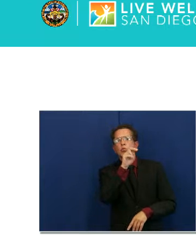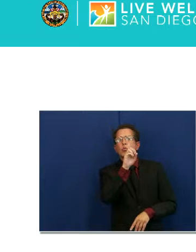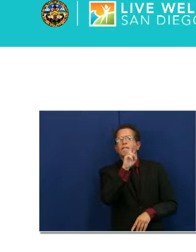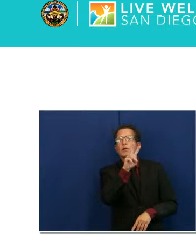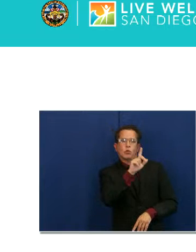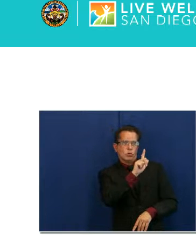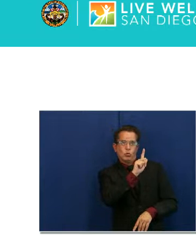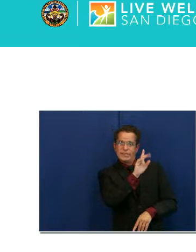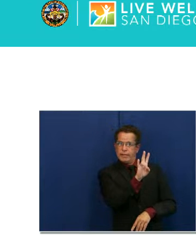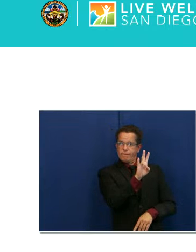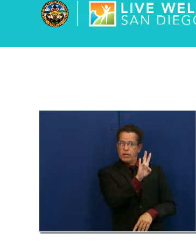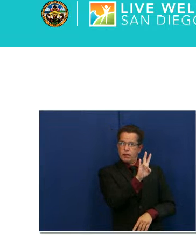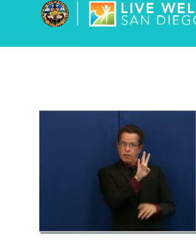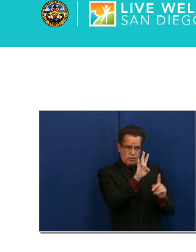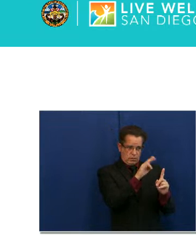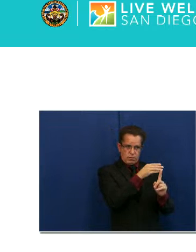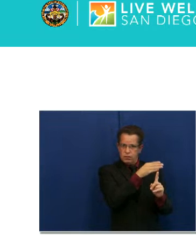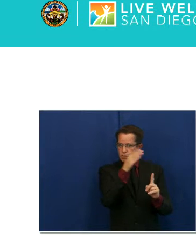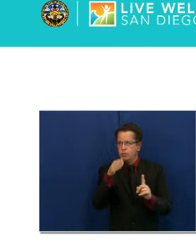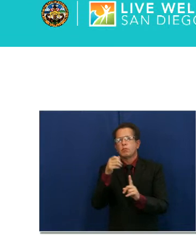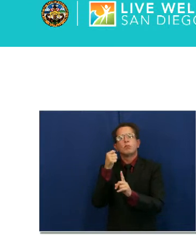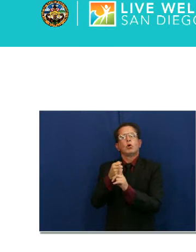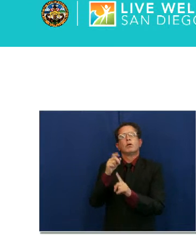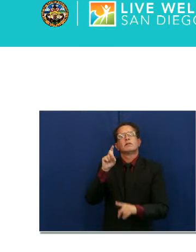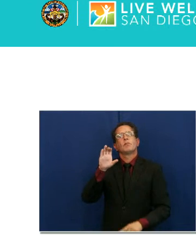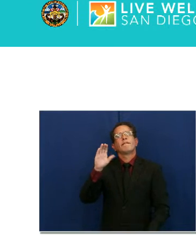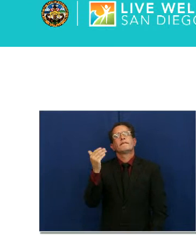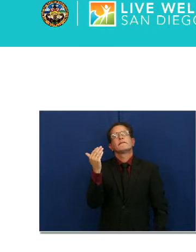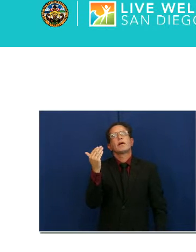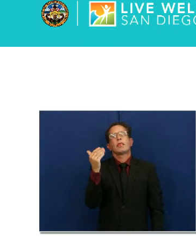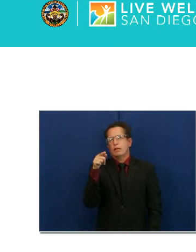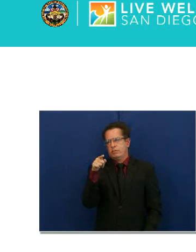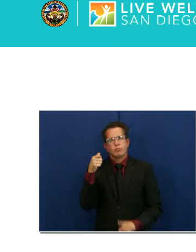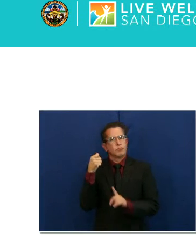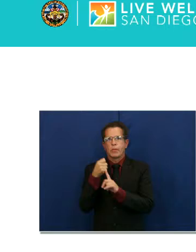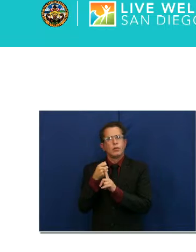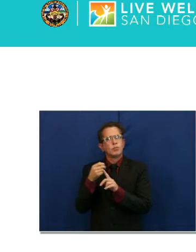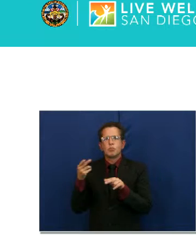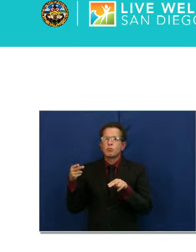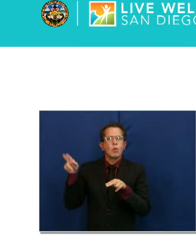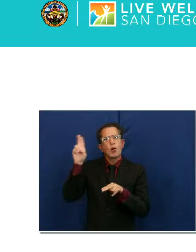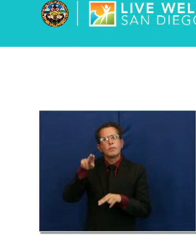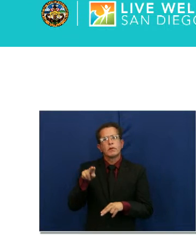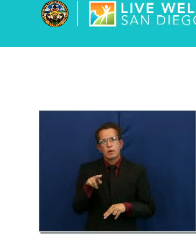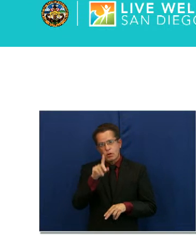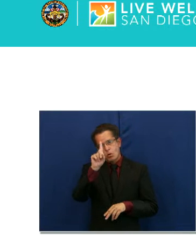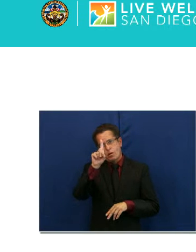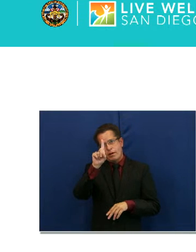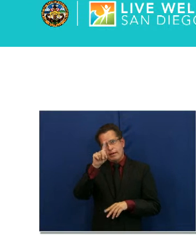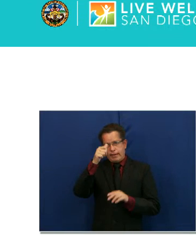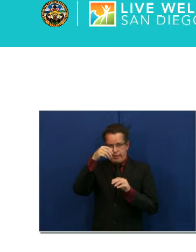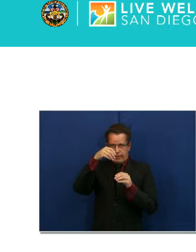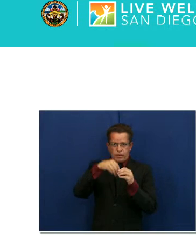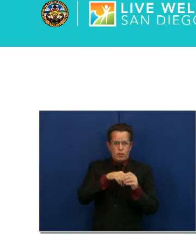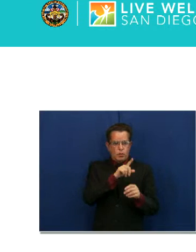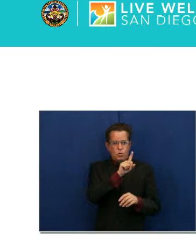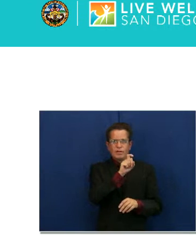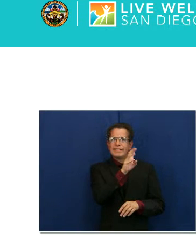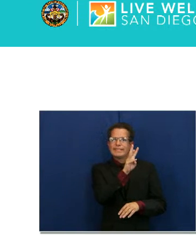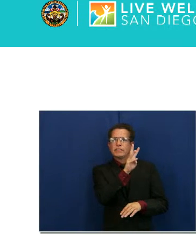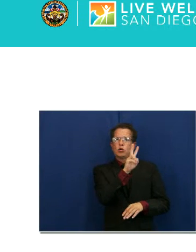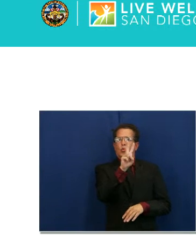November 27th through December 15th. In addition, 1 in 162,